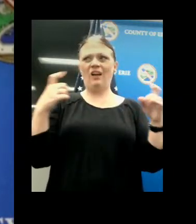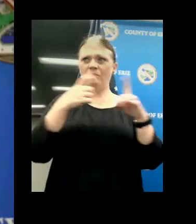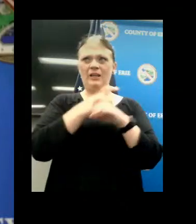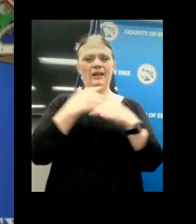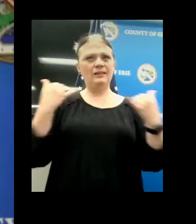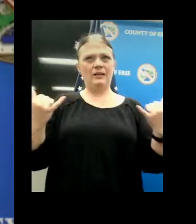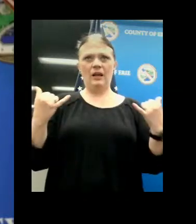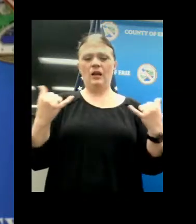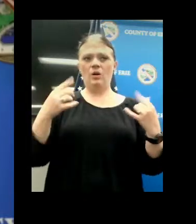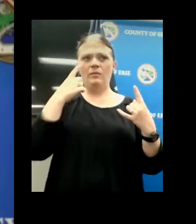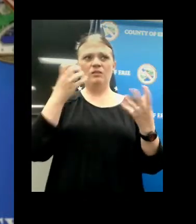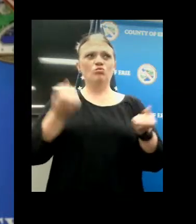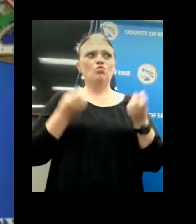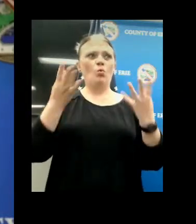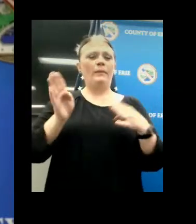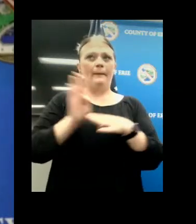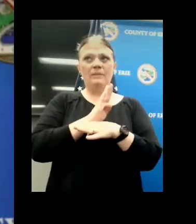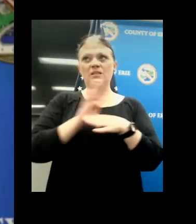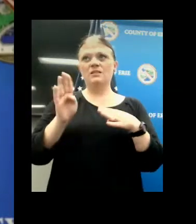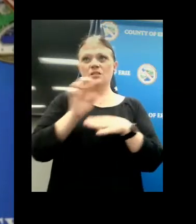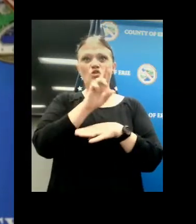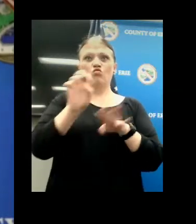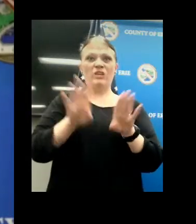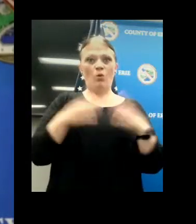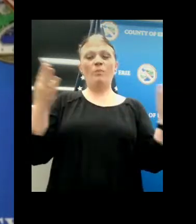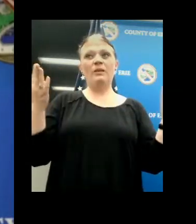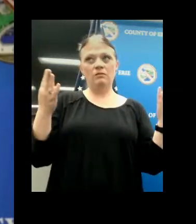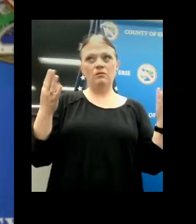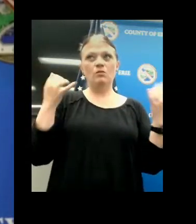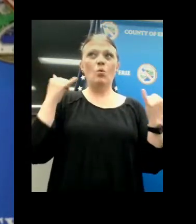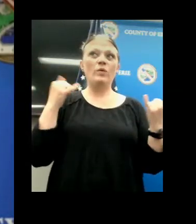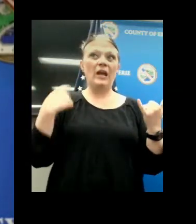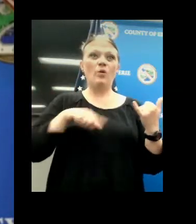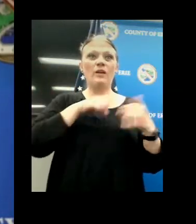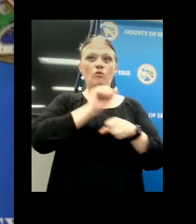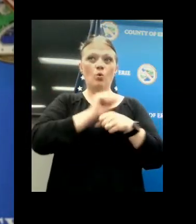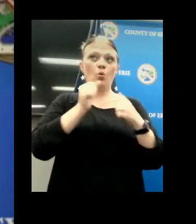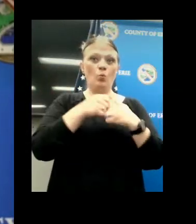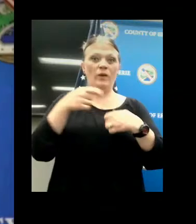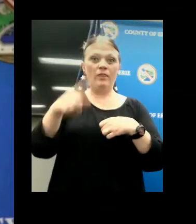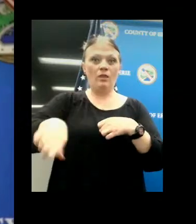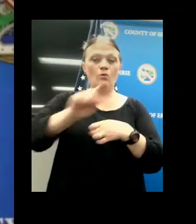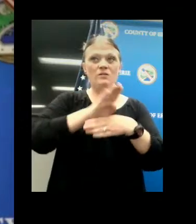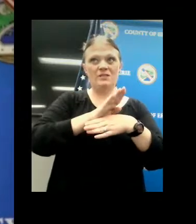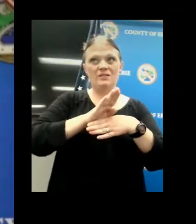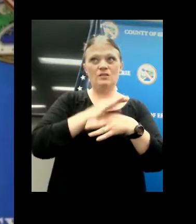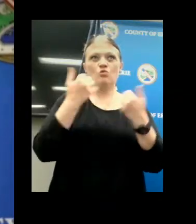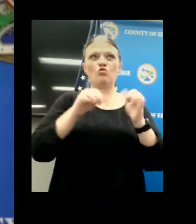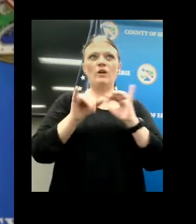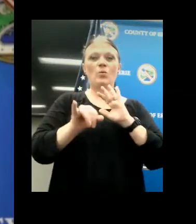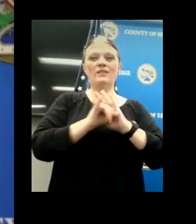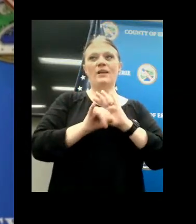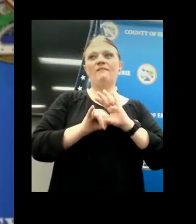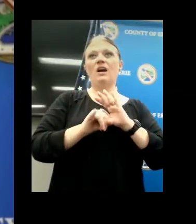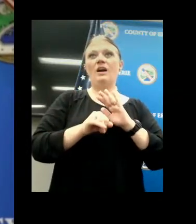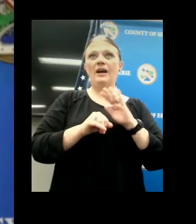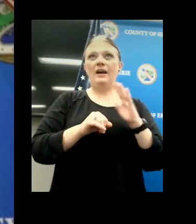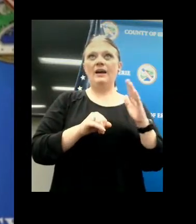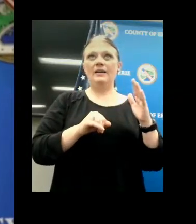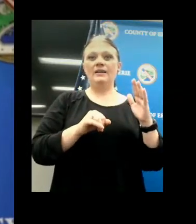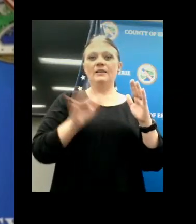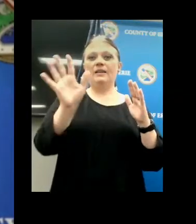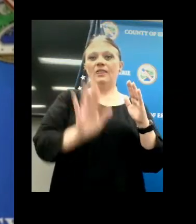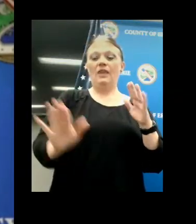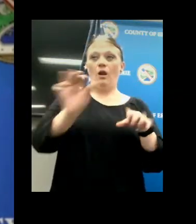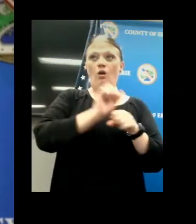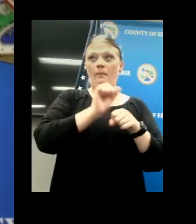complicated now because so many businesses are reopening, and so we have to work with the businesses to try to identify of